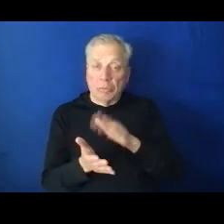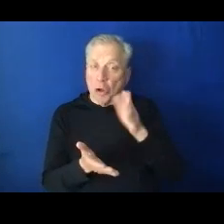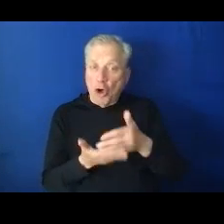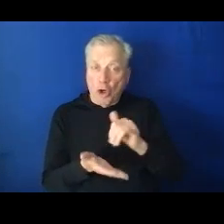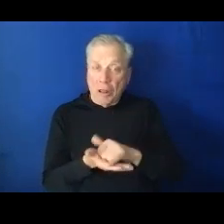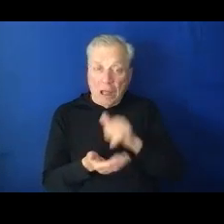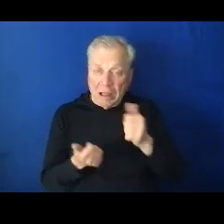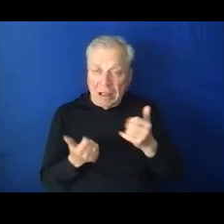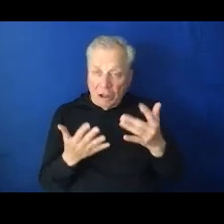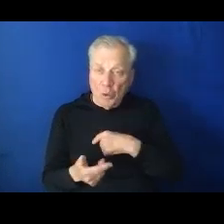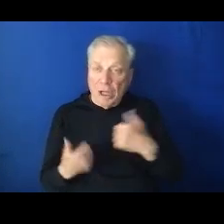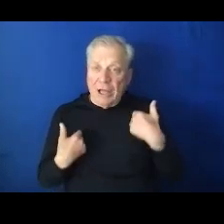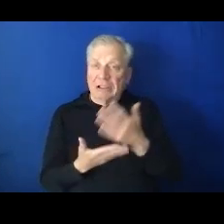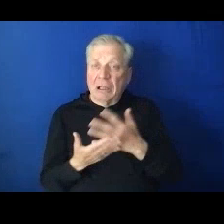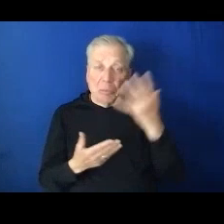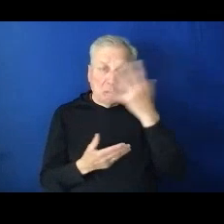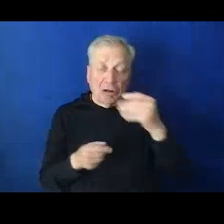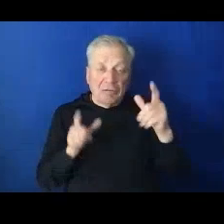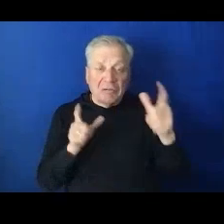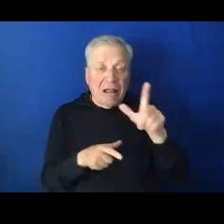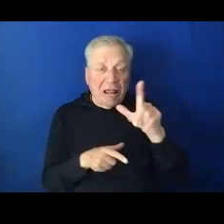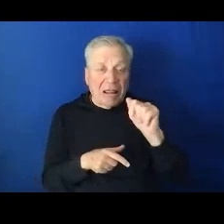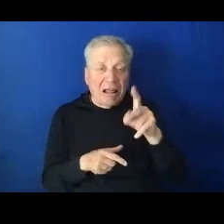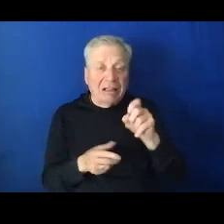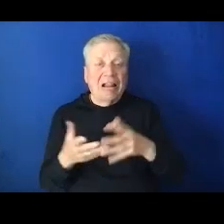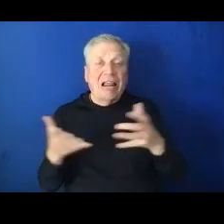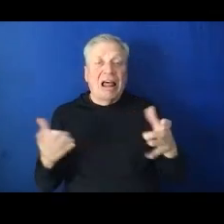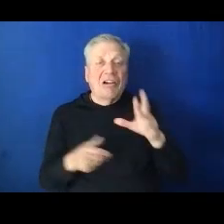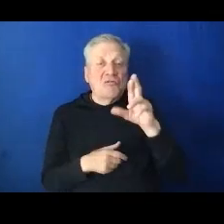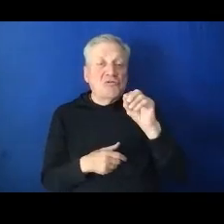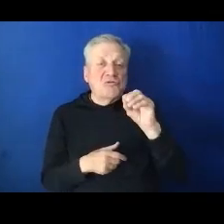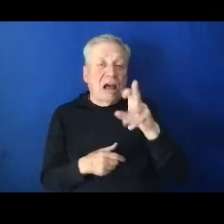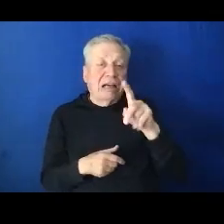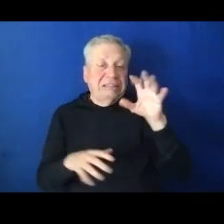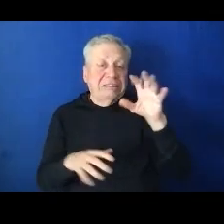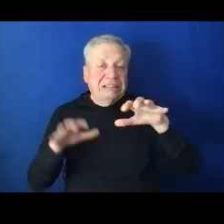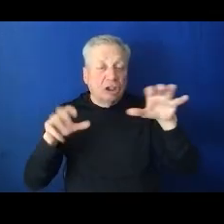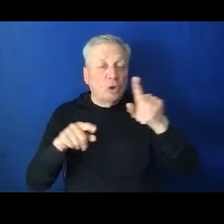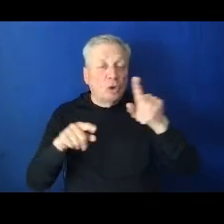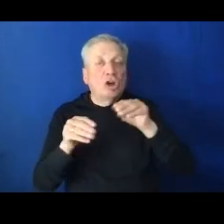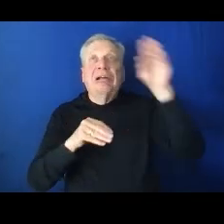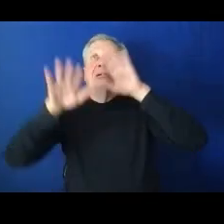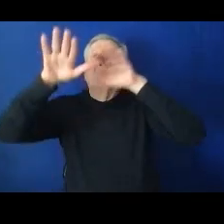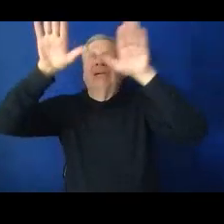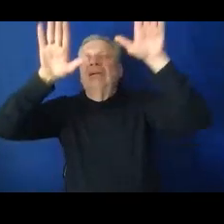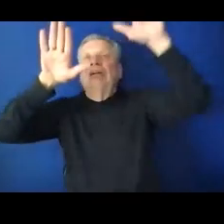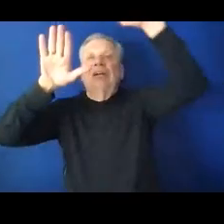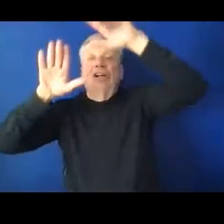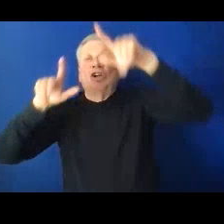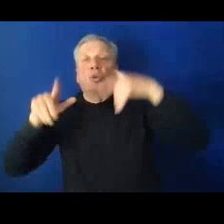got some big, beautiful lakes, got a bunch of rocks. When you get up into the higher terrain, we